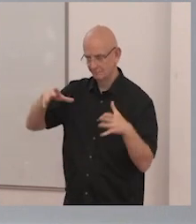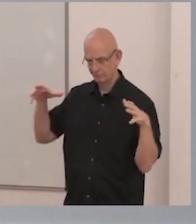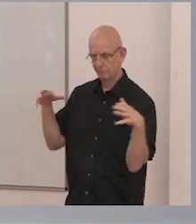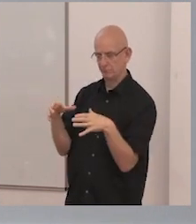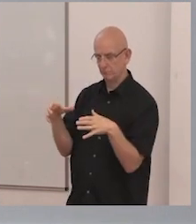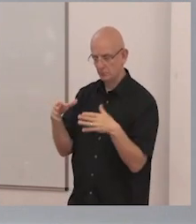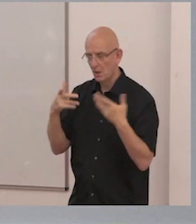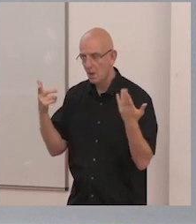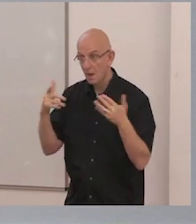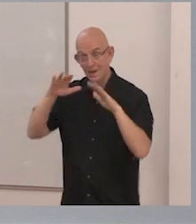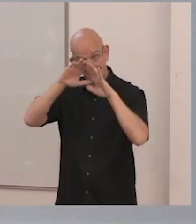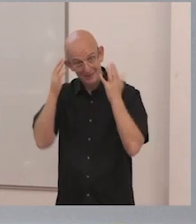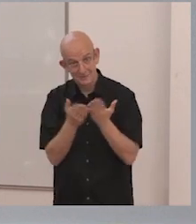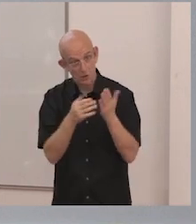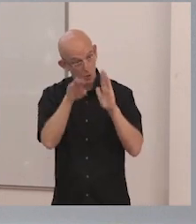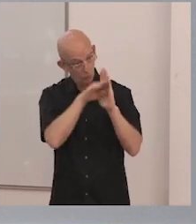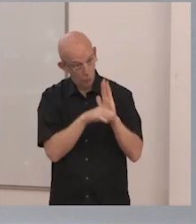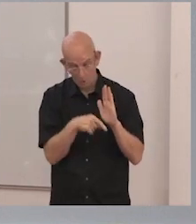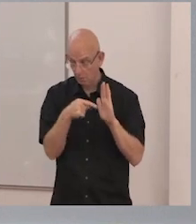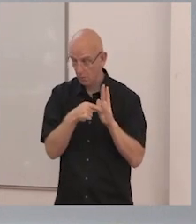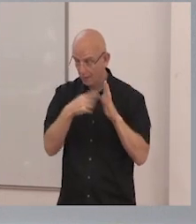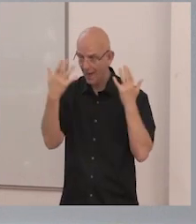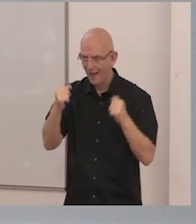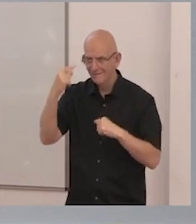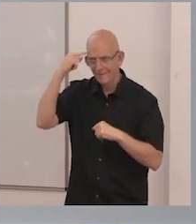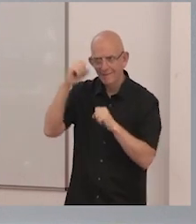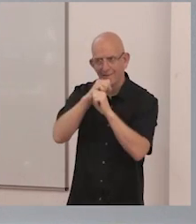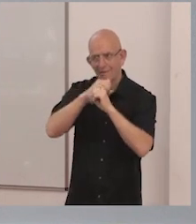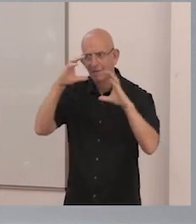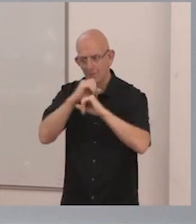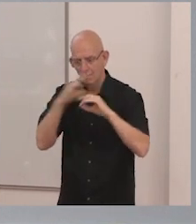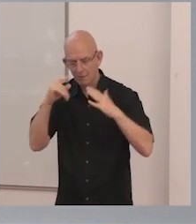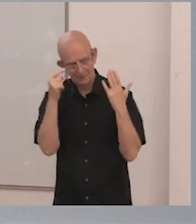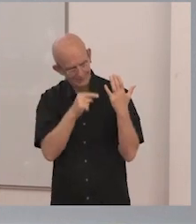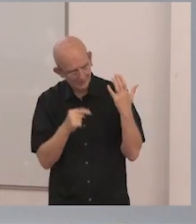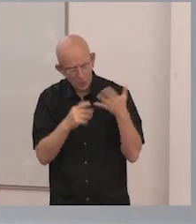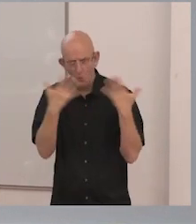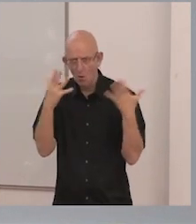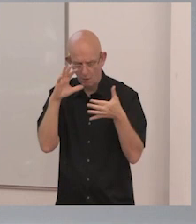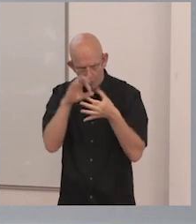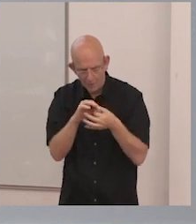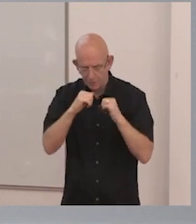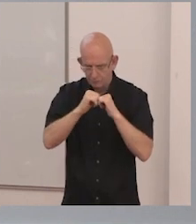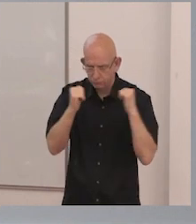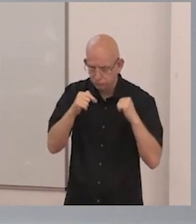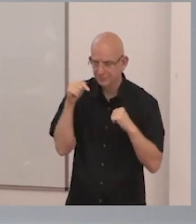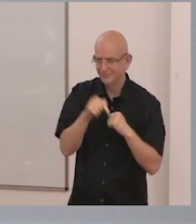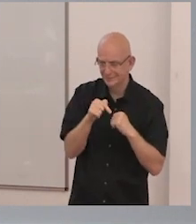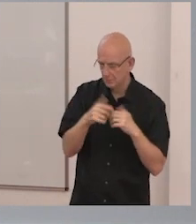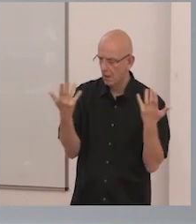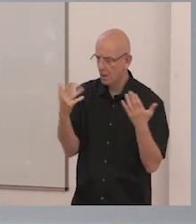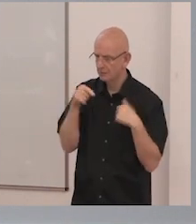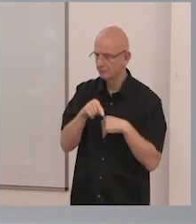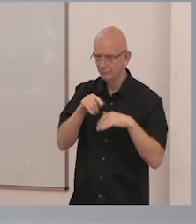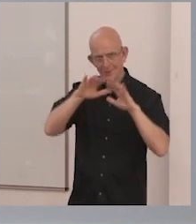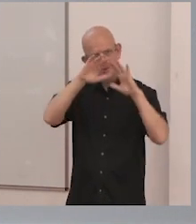law, has particular implications for the types of measures that state parties must